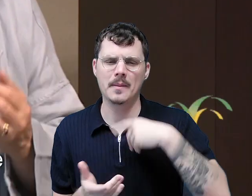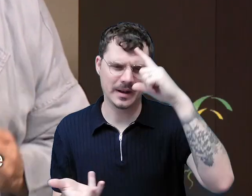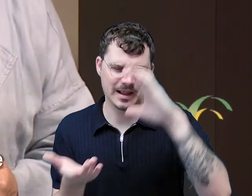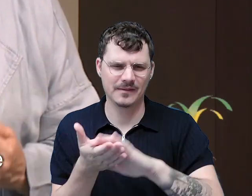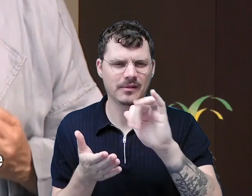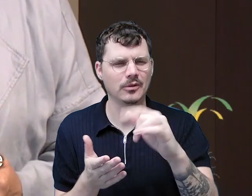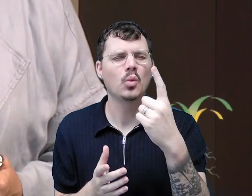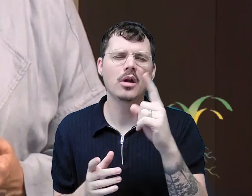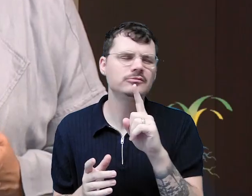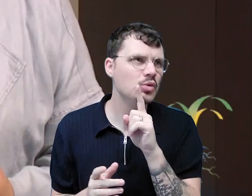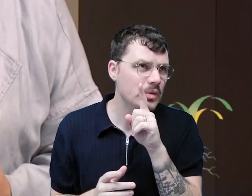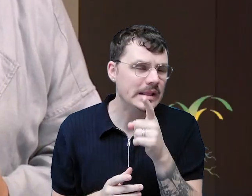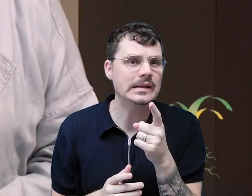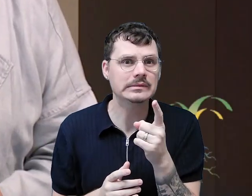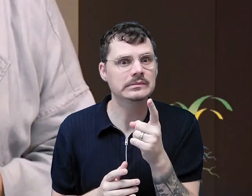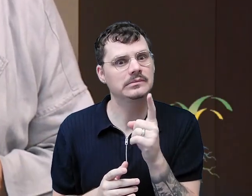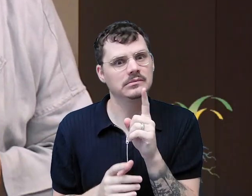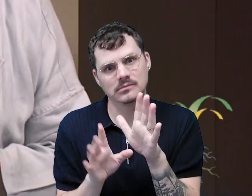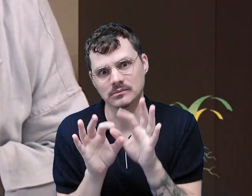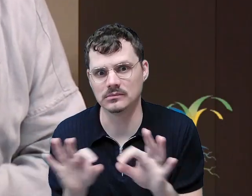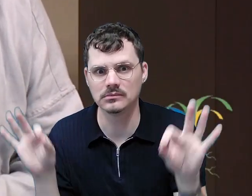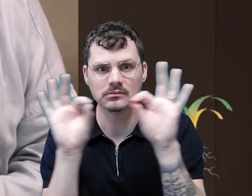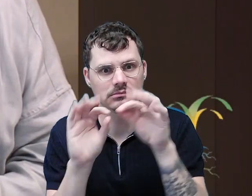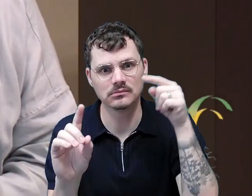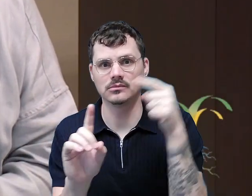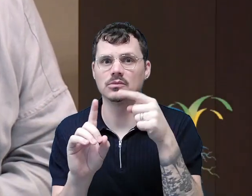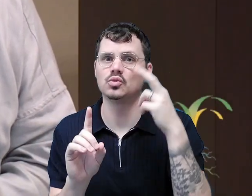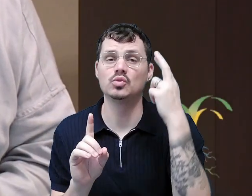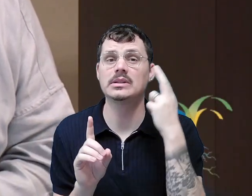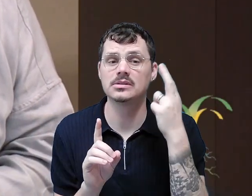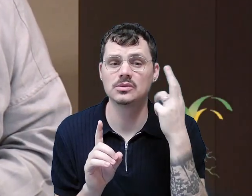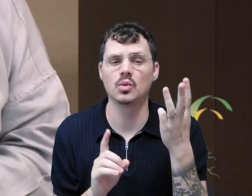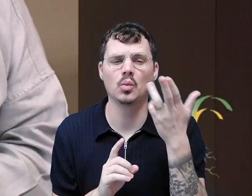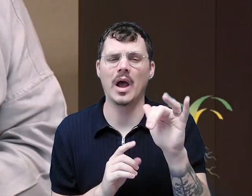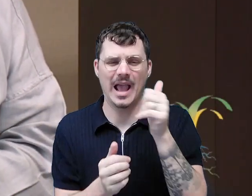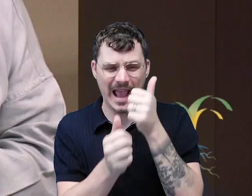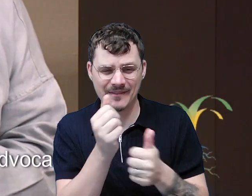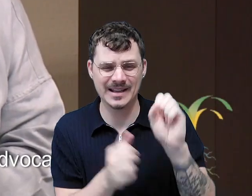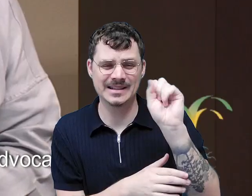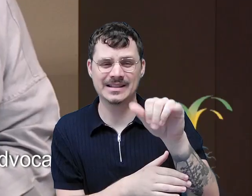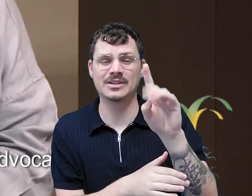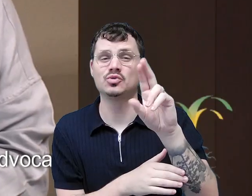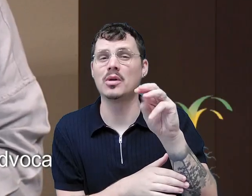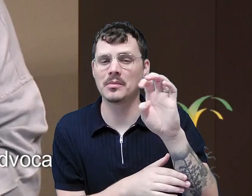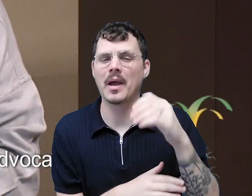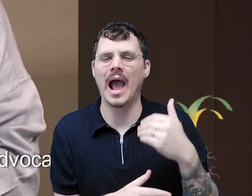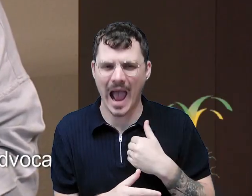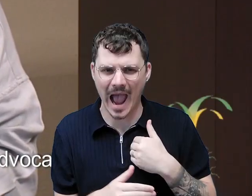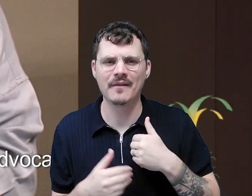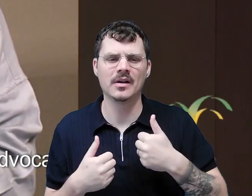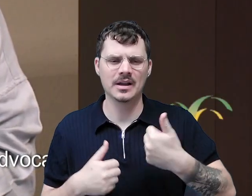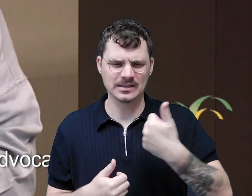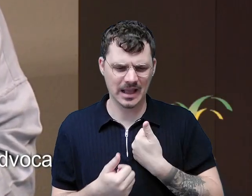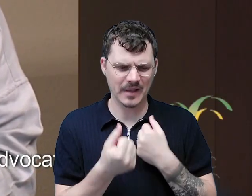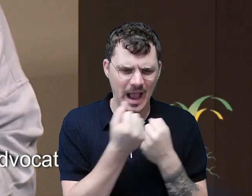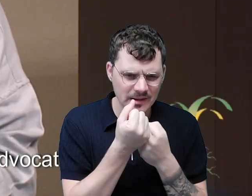So I believe that's one of the really, really central reasons why almost every syndrome has